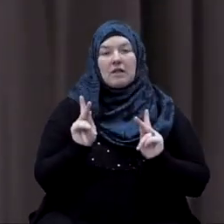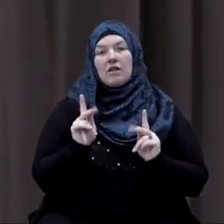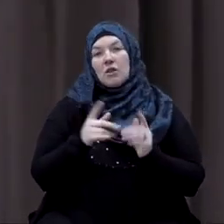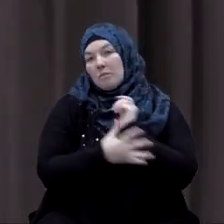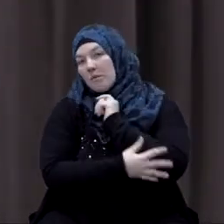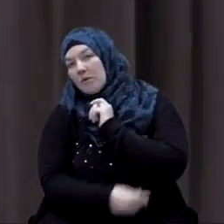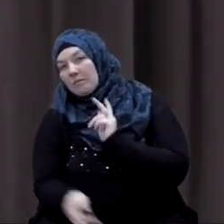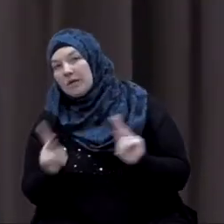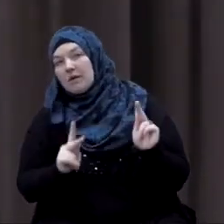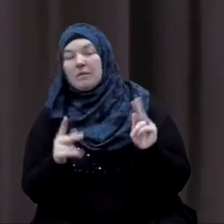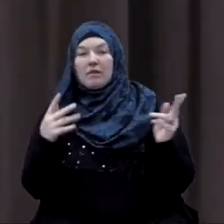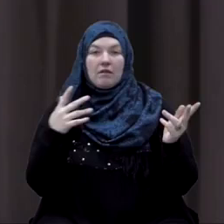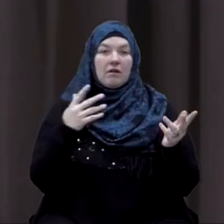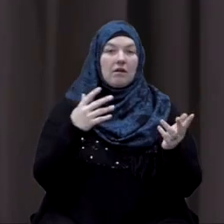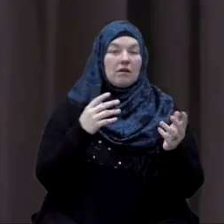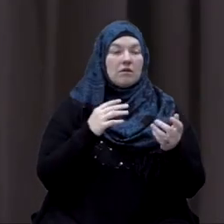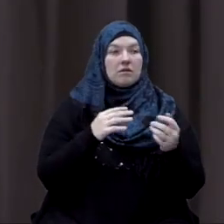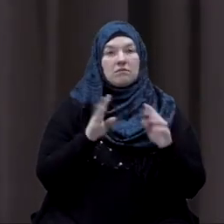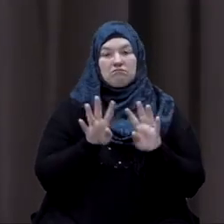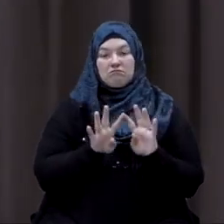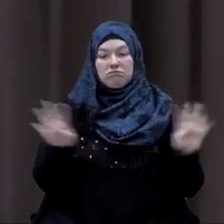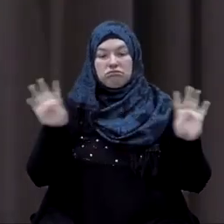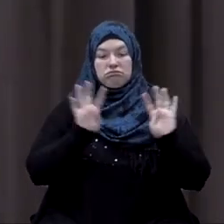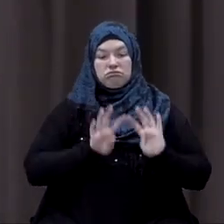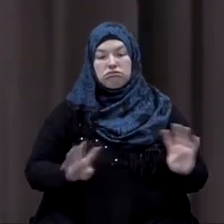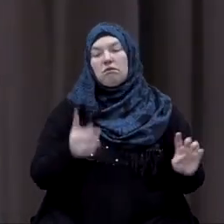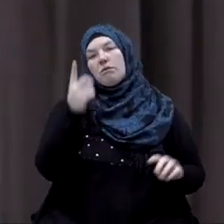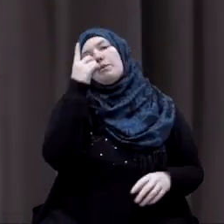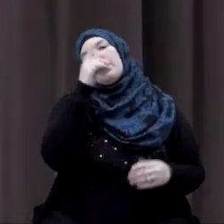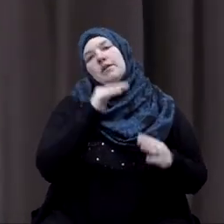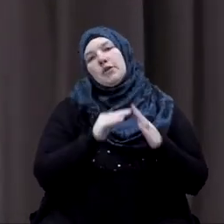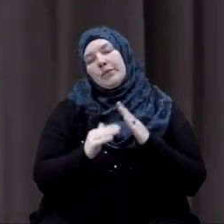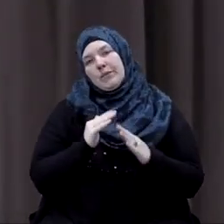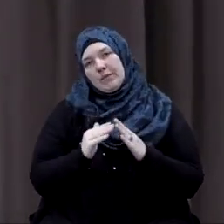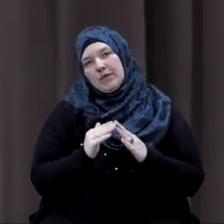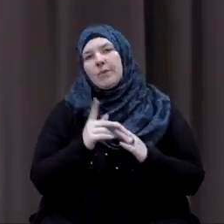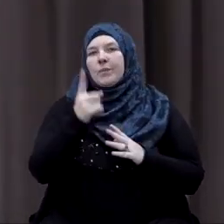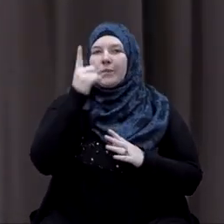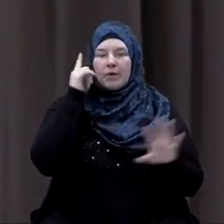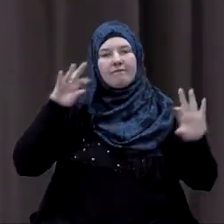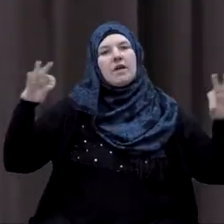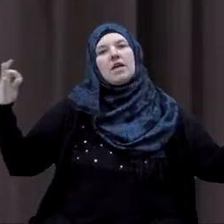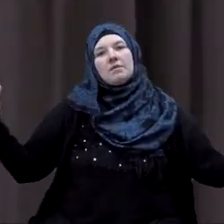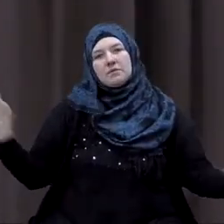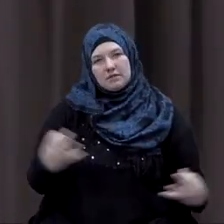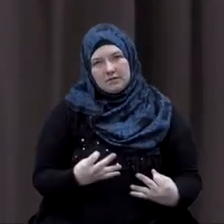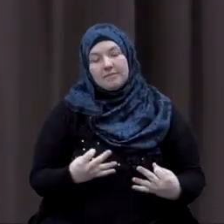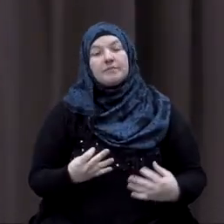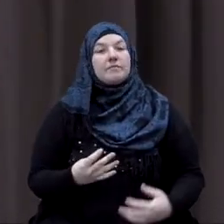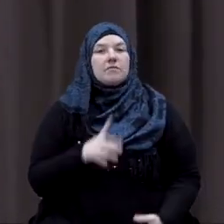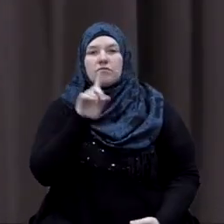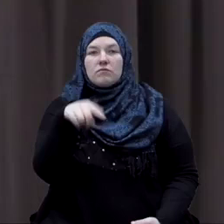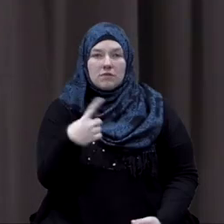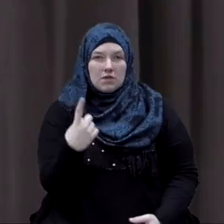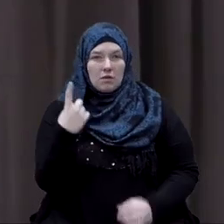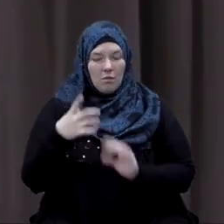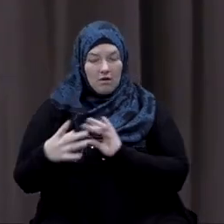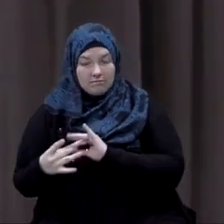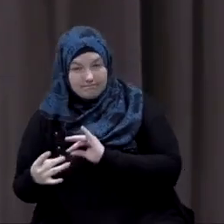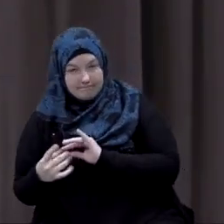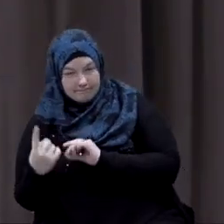the poor people, the helpless, we are all one community and one family. Just on a side